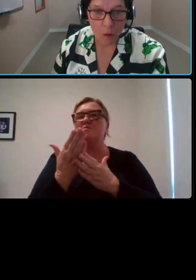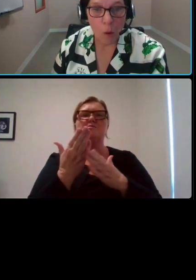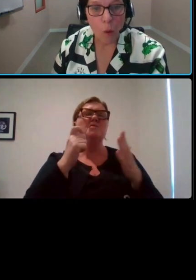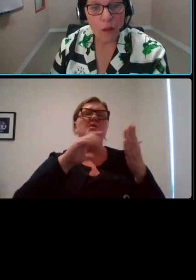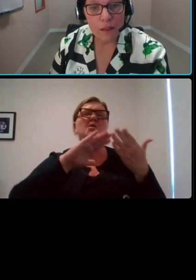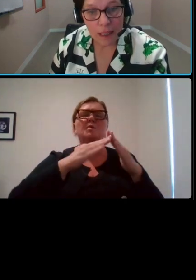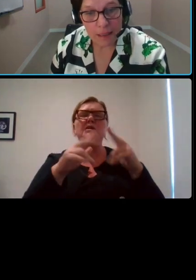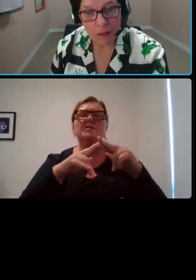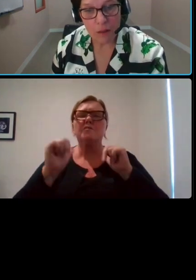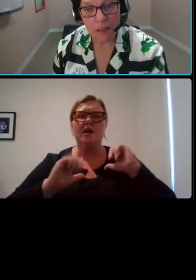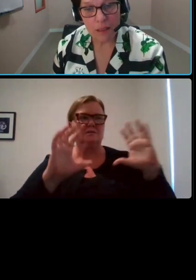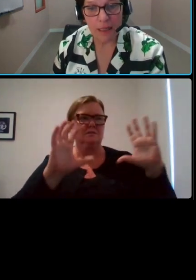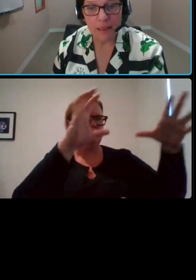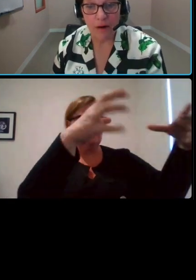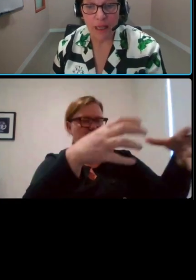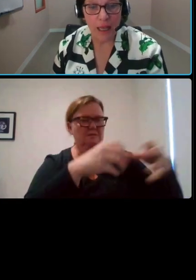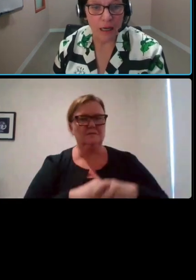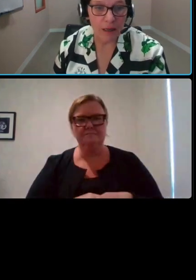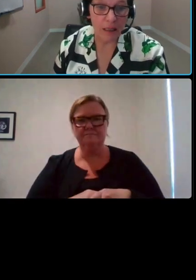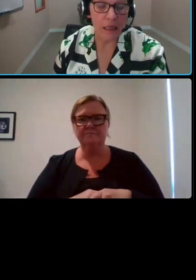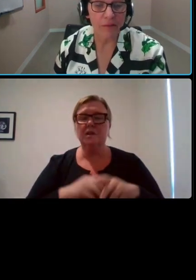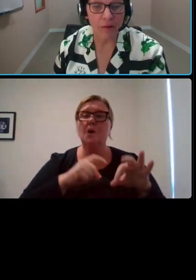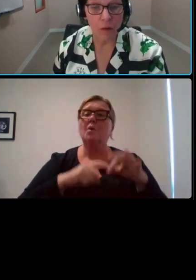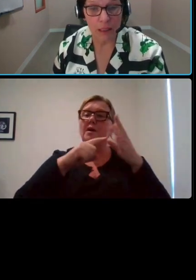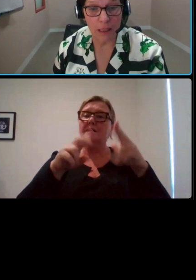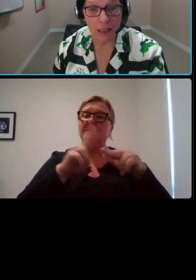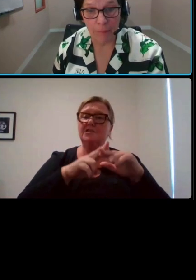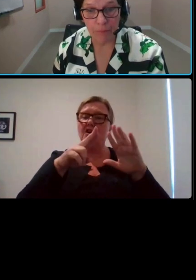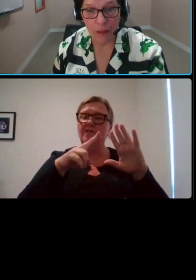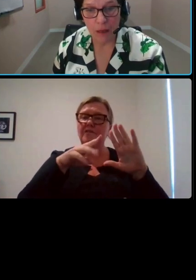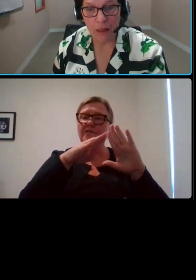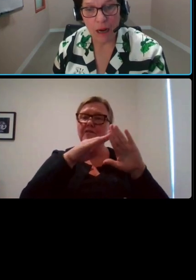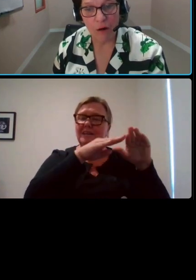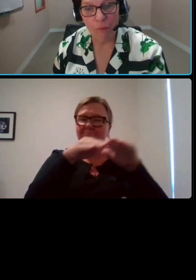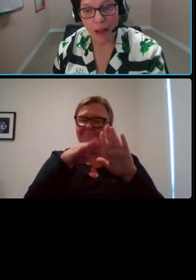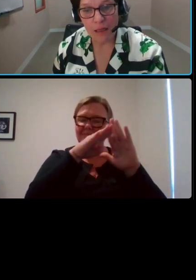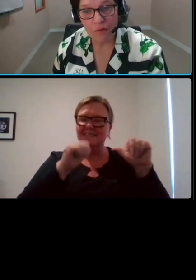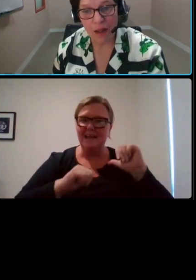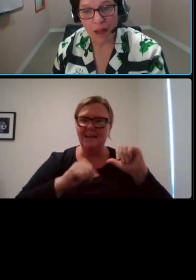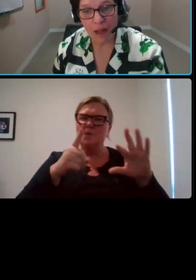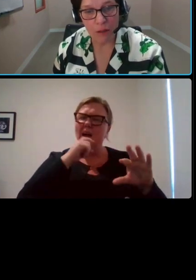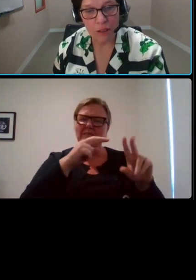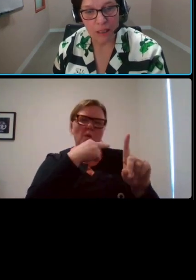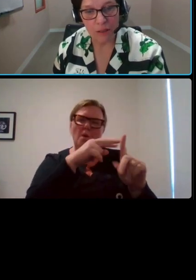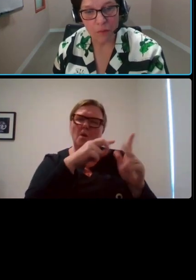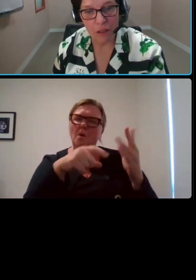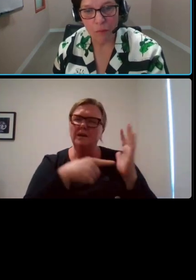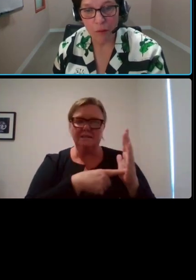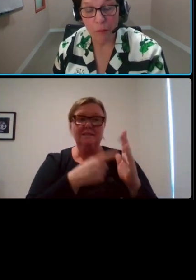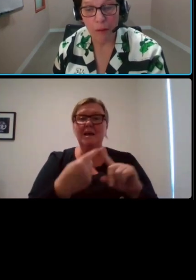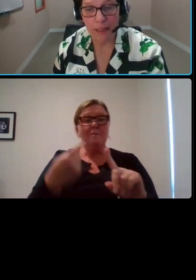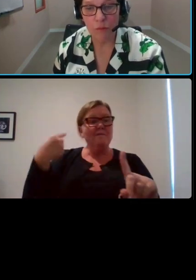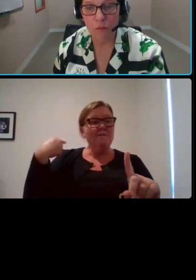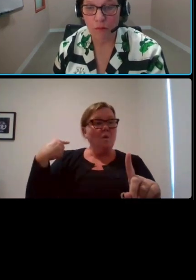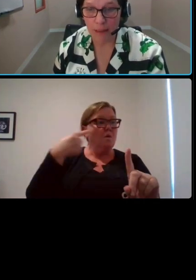practice. Audits against the quality standards are a key element in the delivery of quality care. The current pass or fail approach to these audits